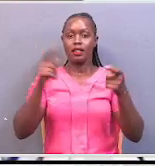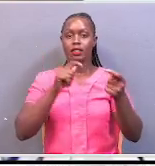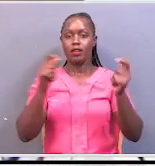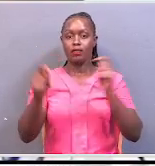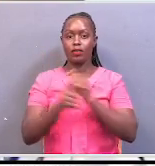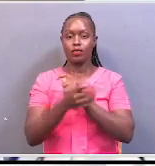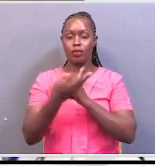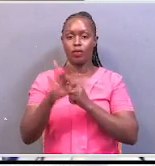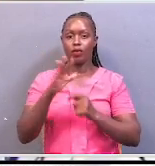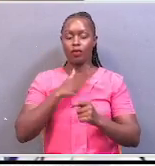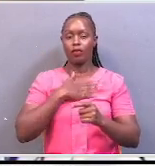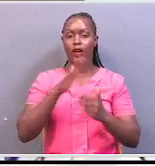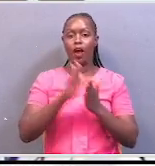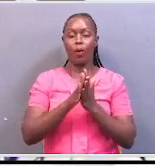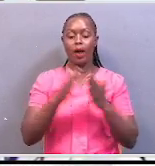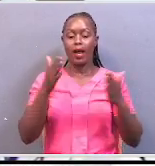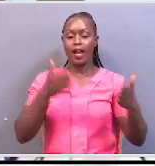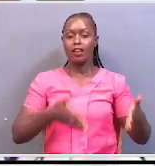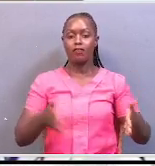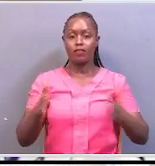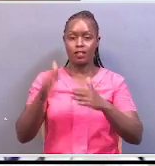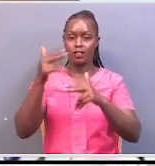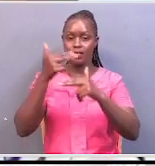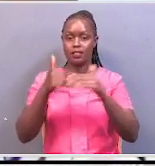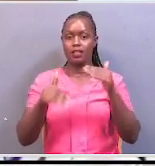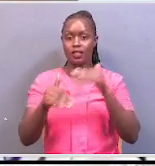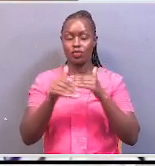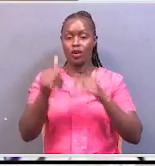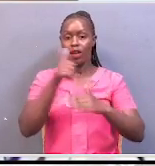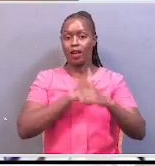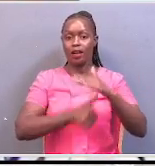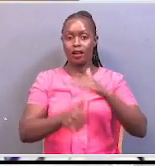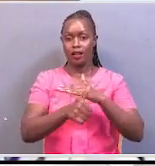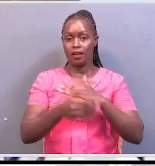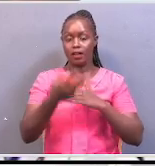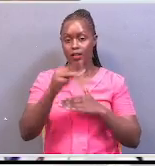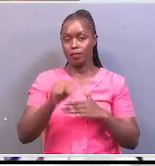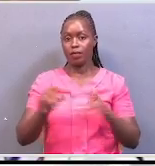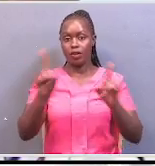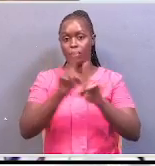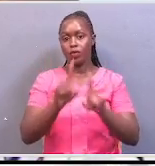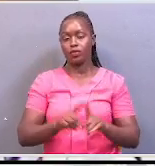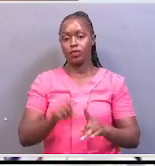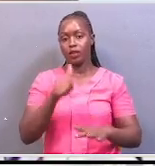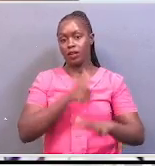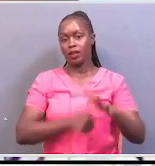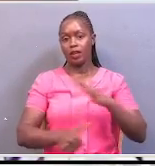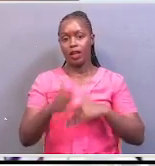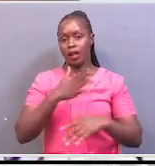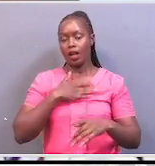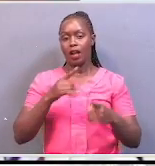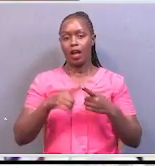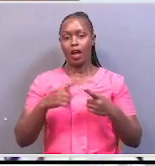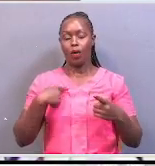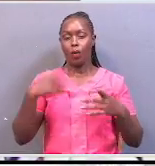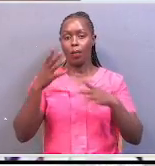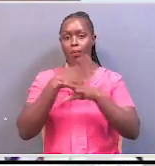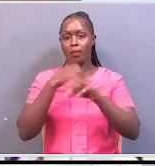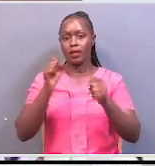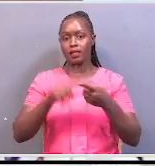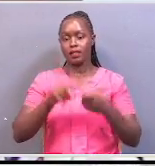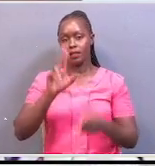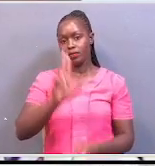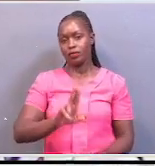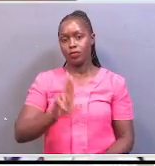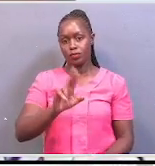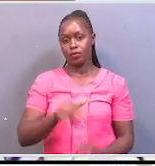of our infrastructure under him and under our fourth president, President Uhuru